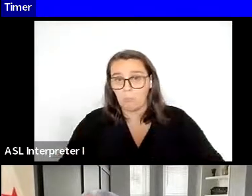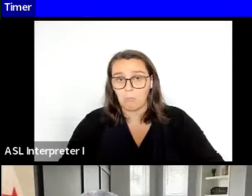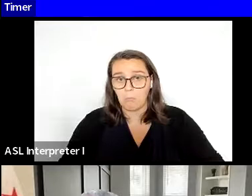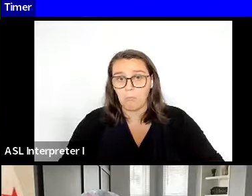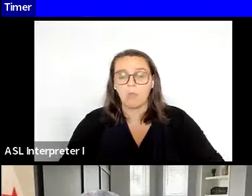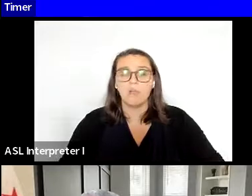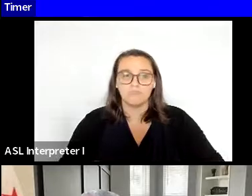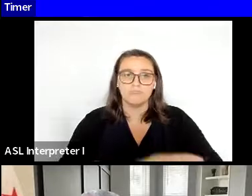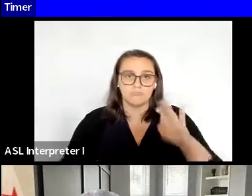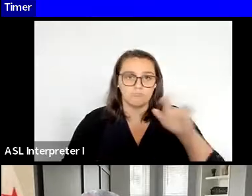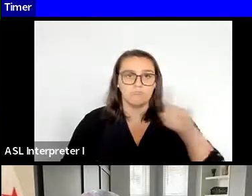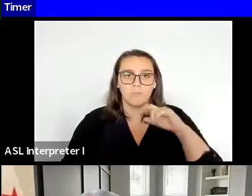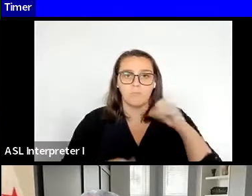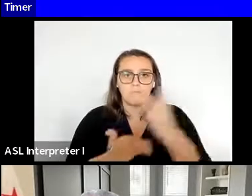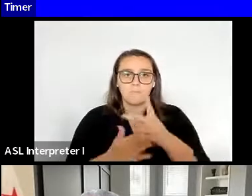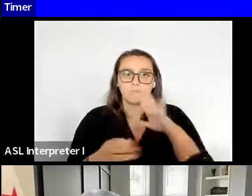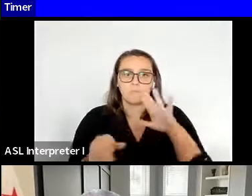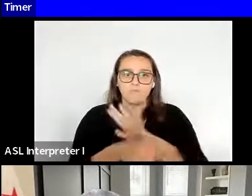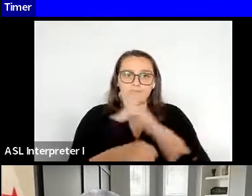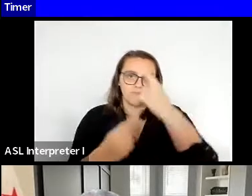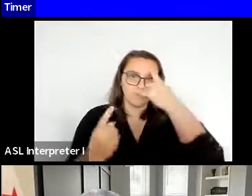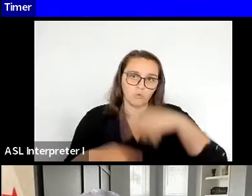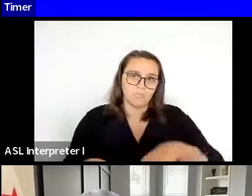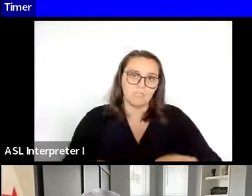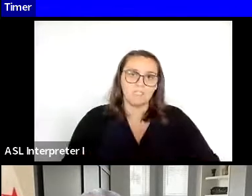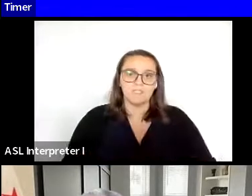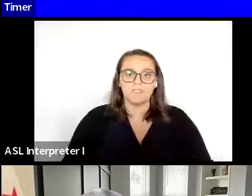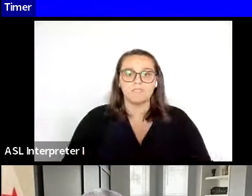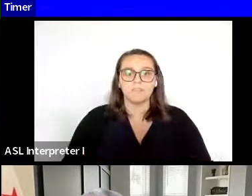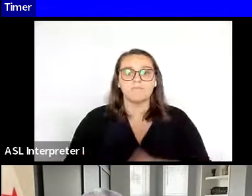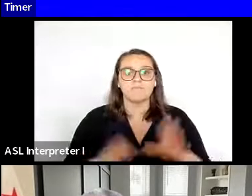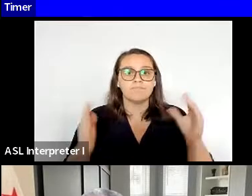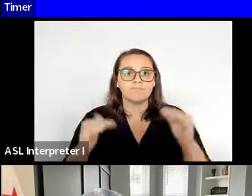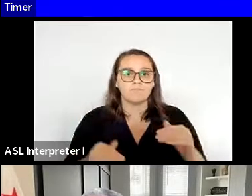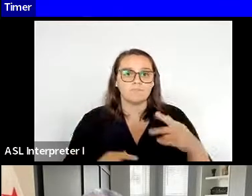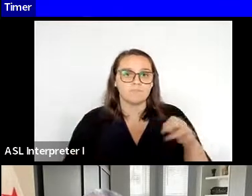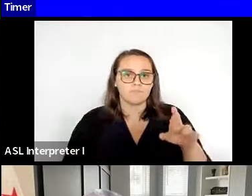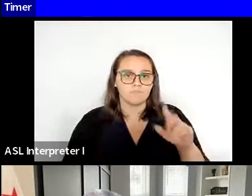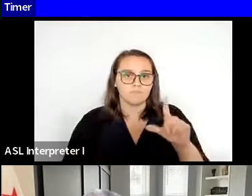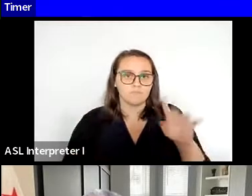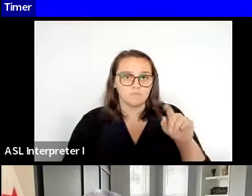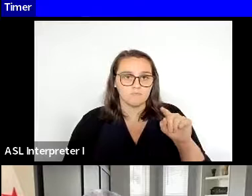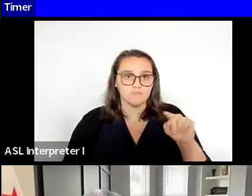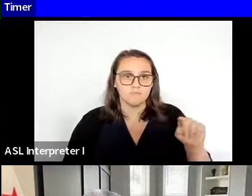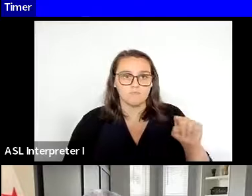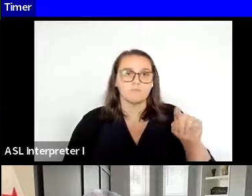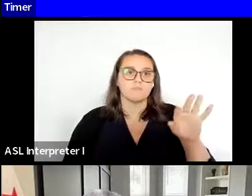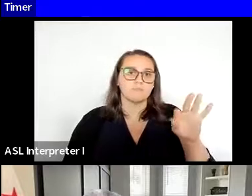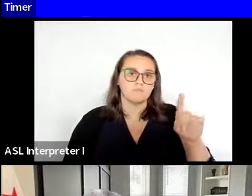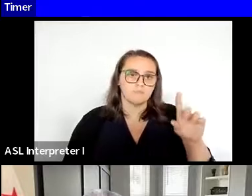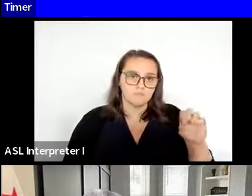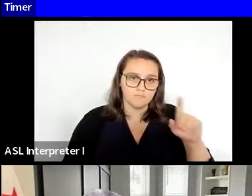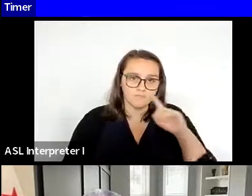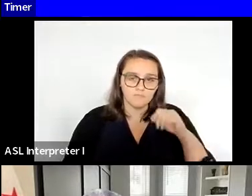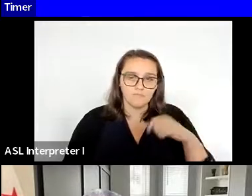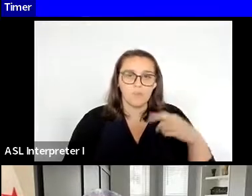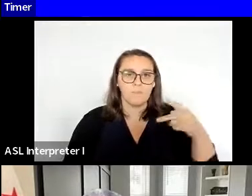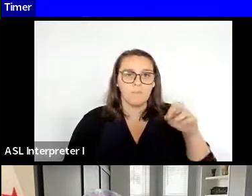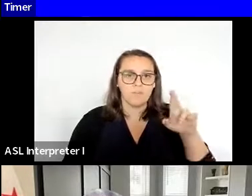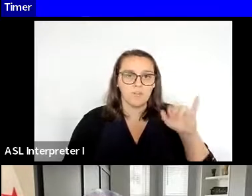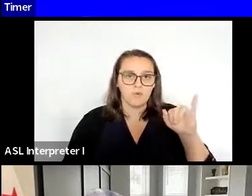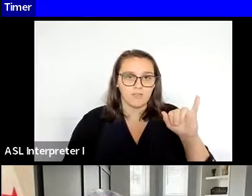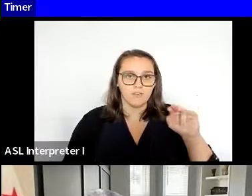The bill is approved unanimously. The next measure is PR 24-910, Perinatal Mental